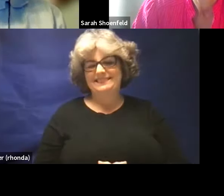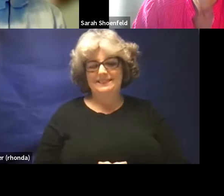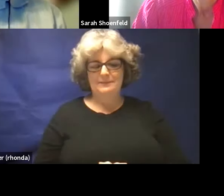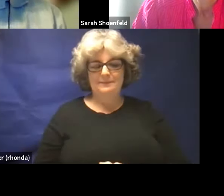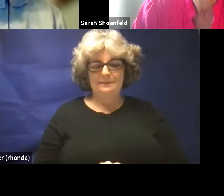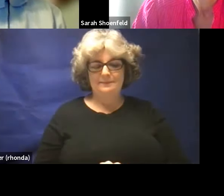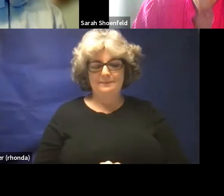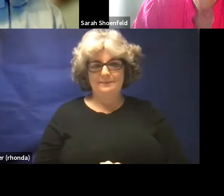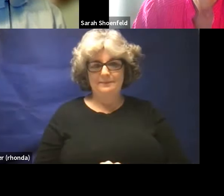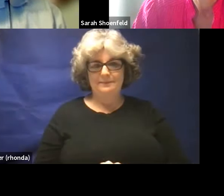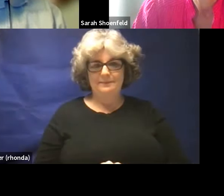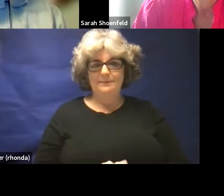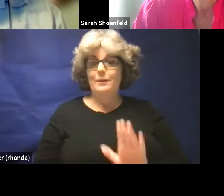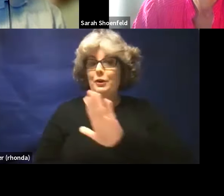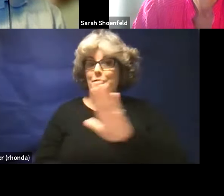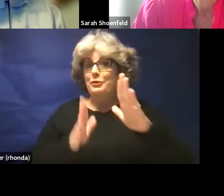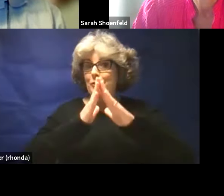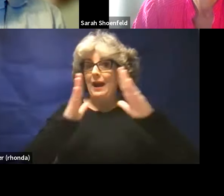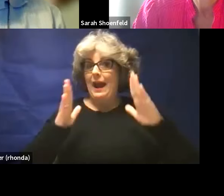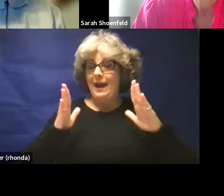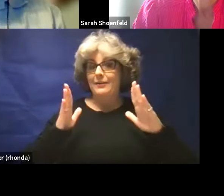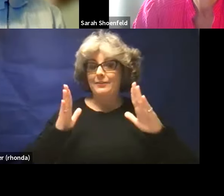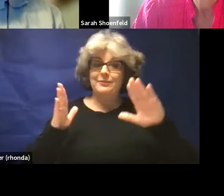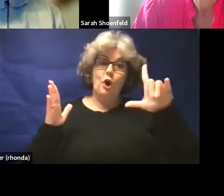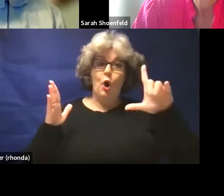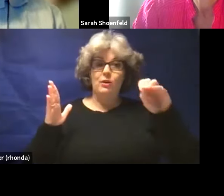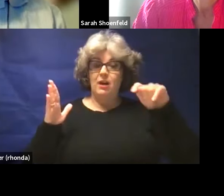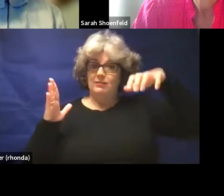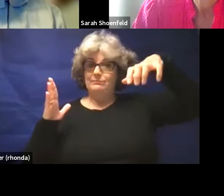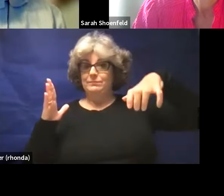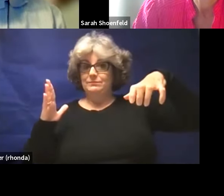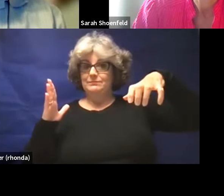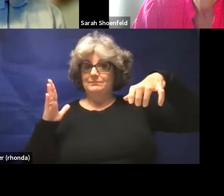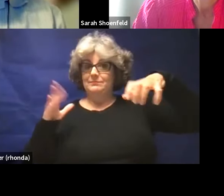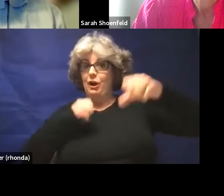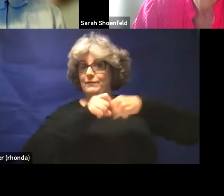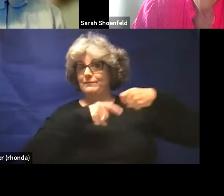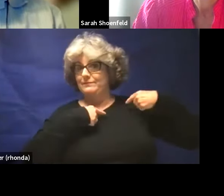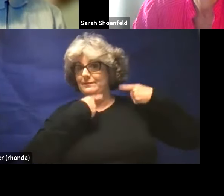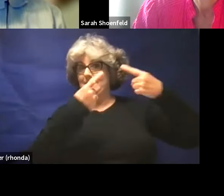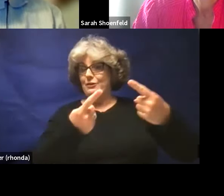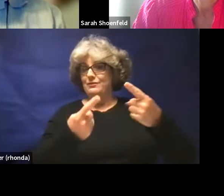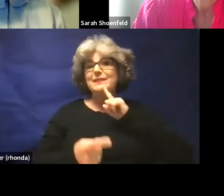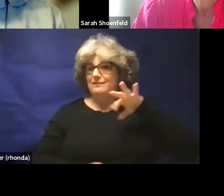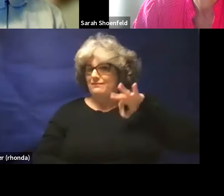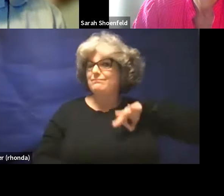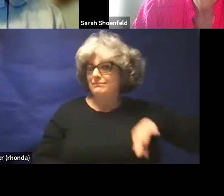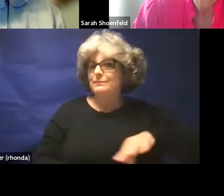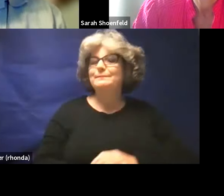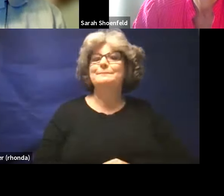see your house or, you know, lot on those maps over the years. That's really helpful.